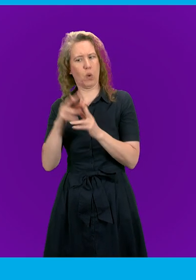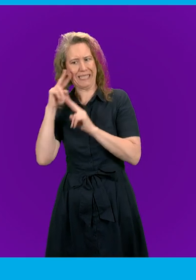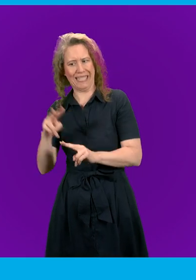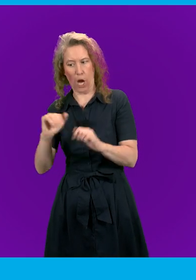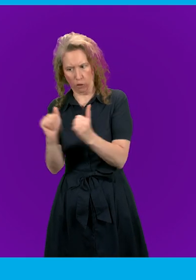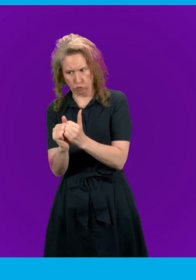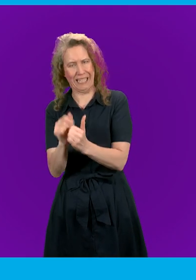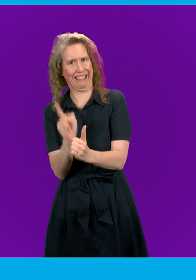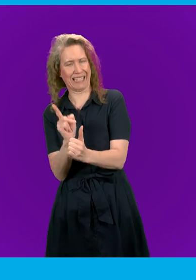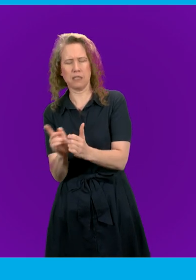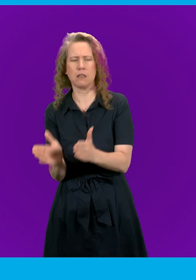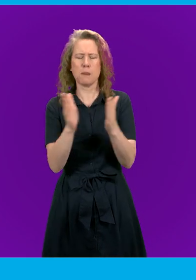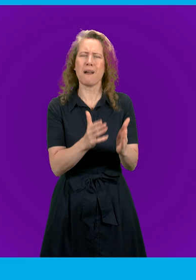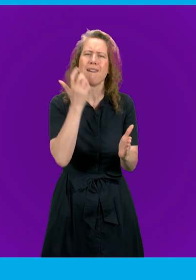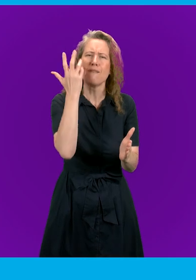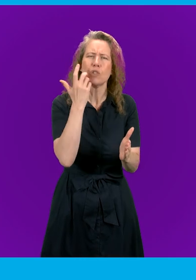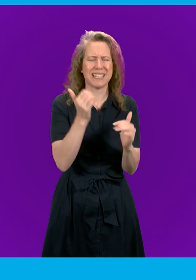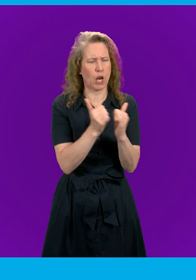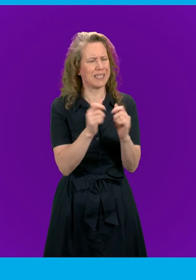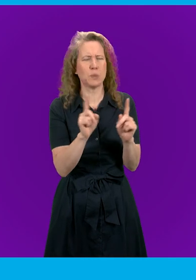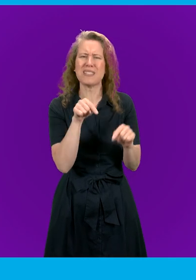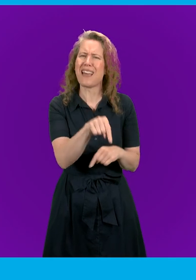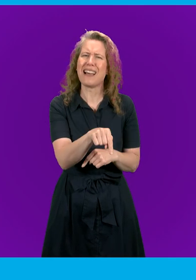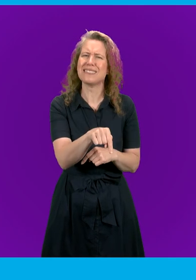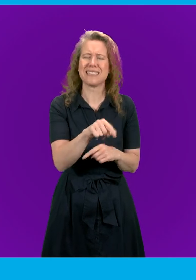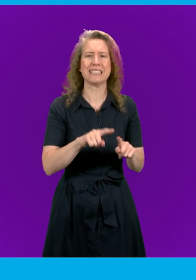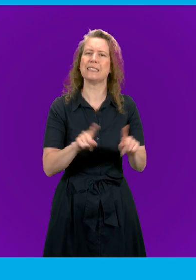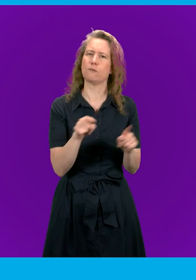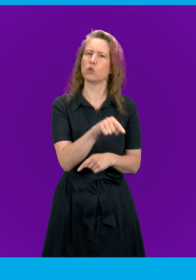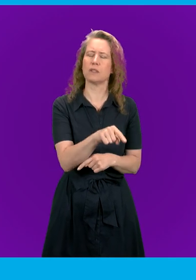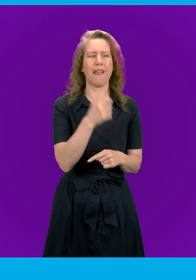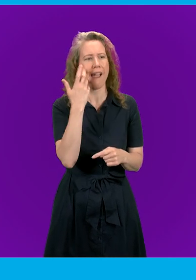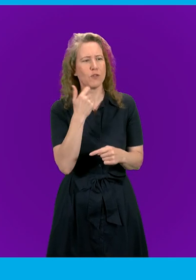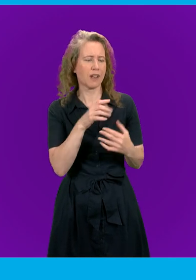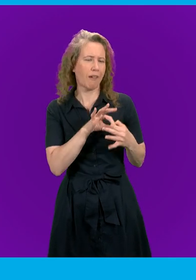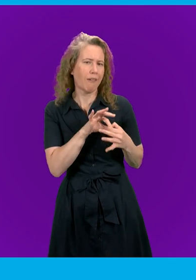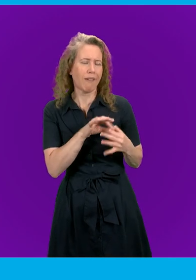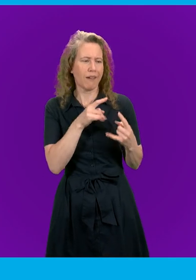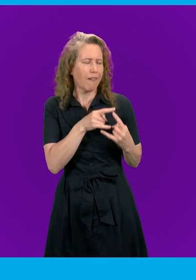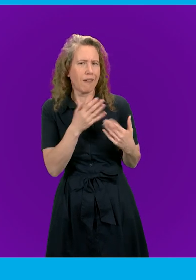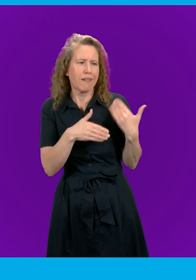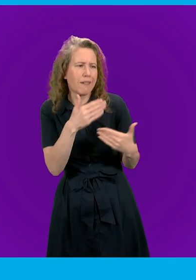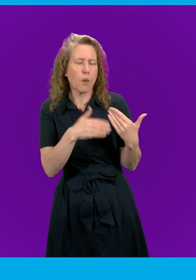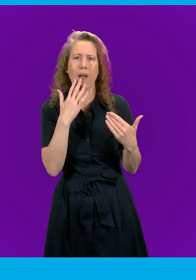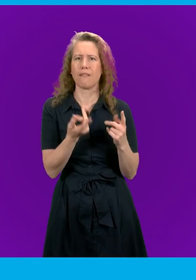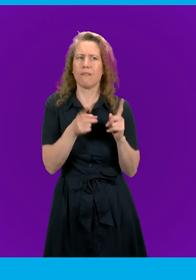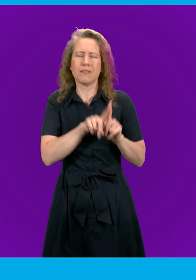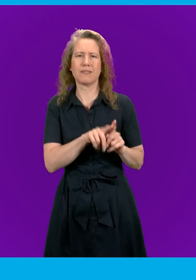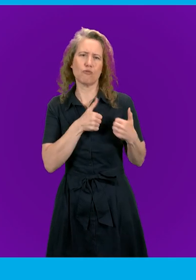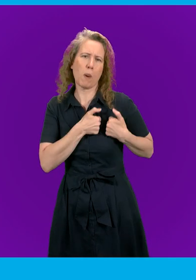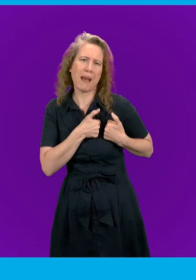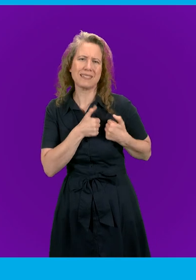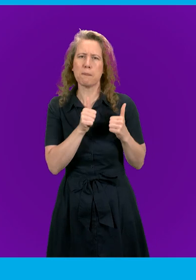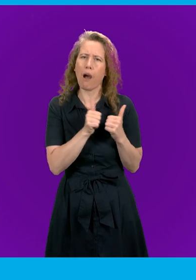But then there is the everyday sexual interactions that you have once you start having